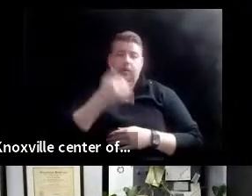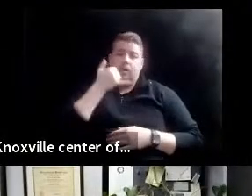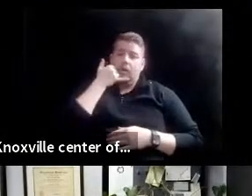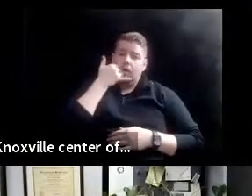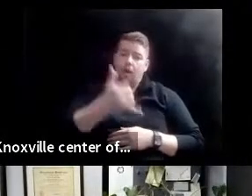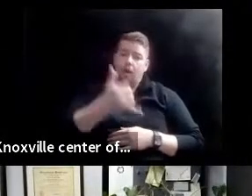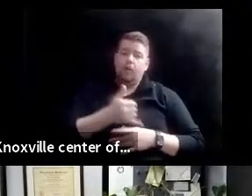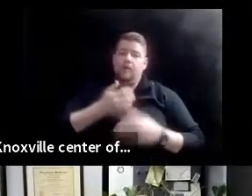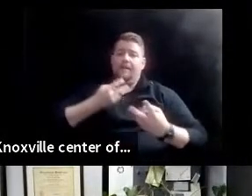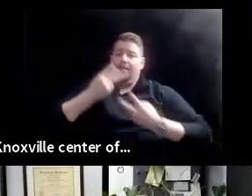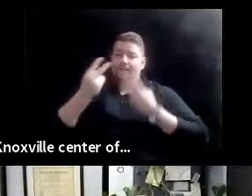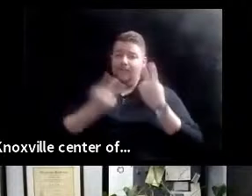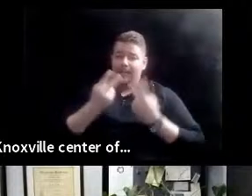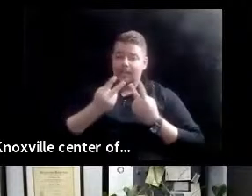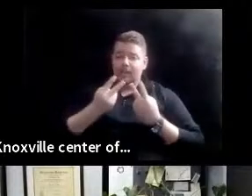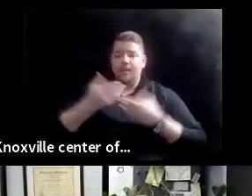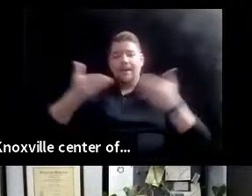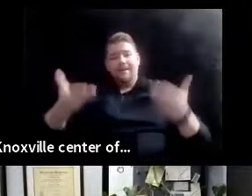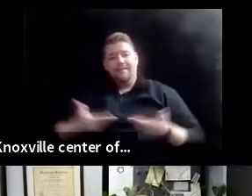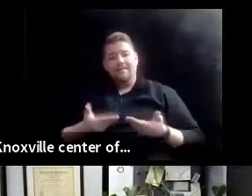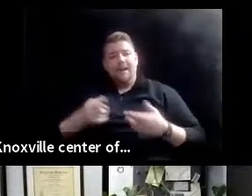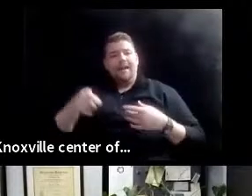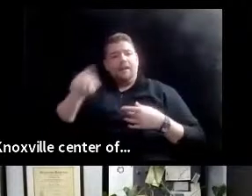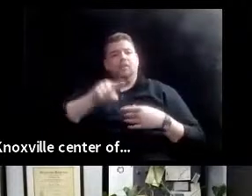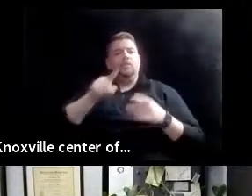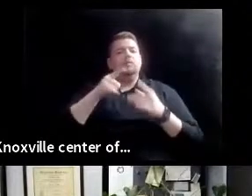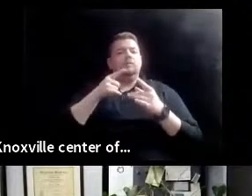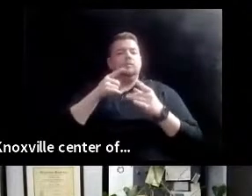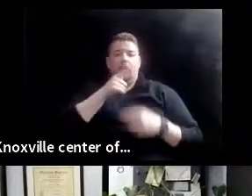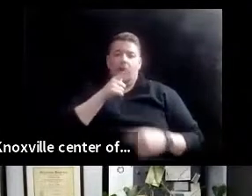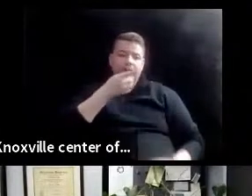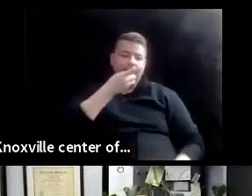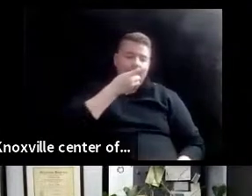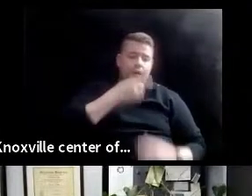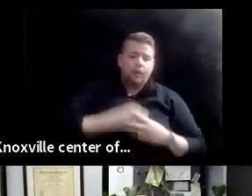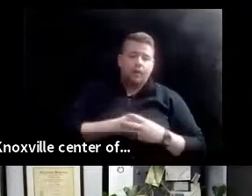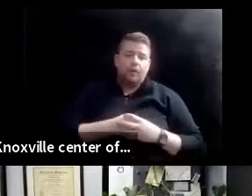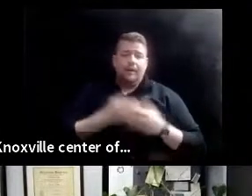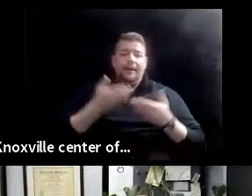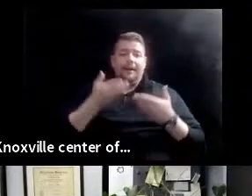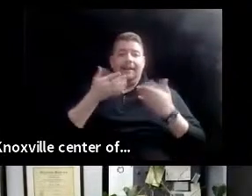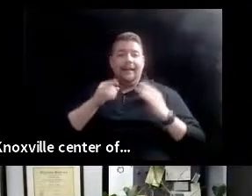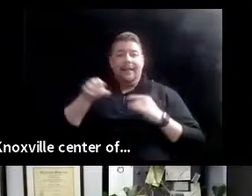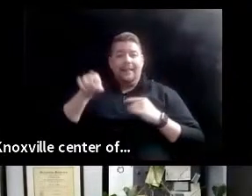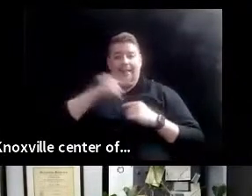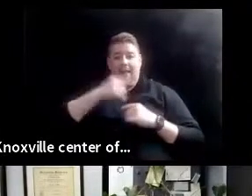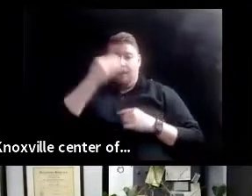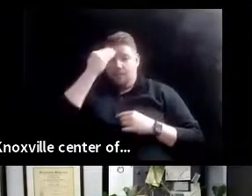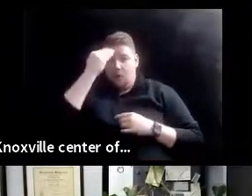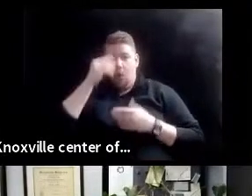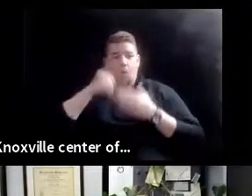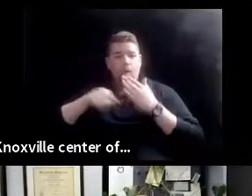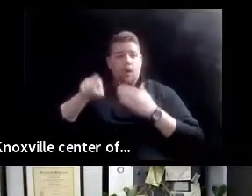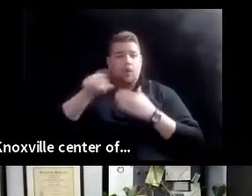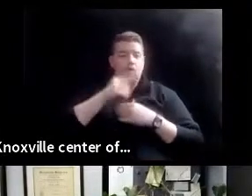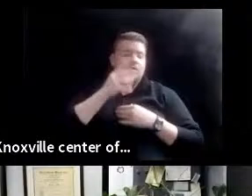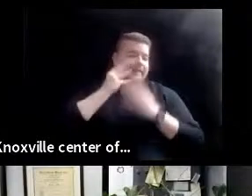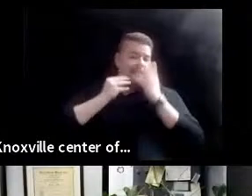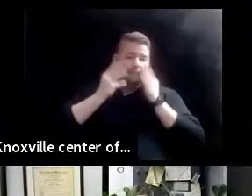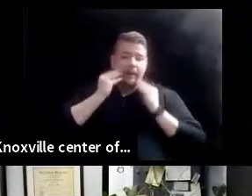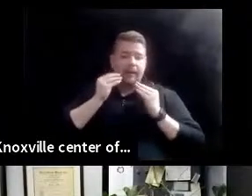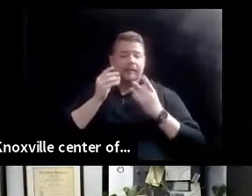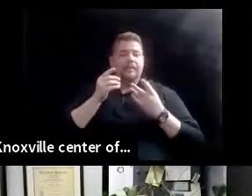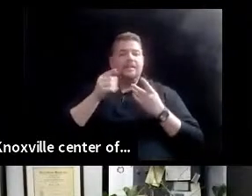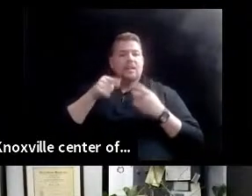you, invite themselves to lunch or dinner. Let them know what you have actually done to